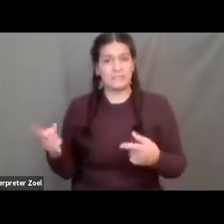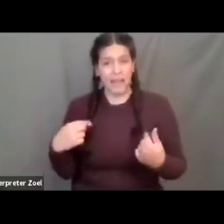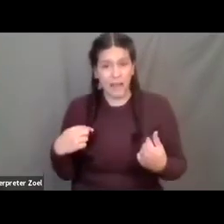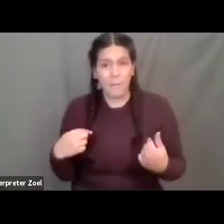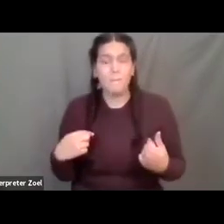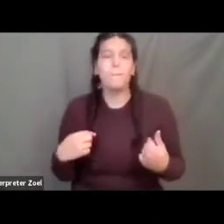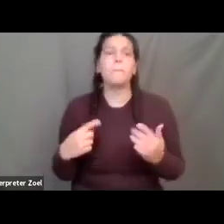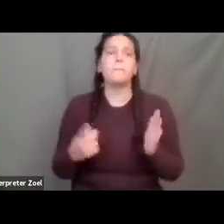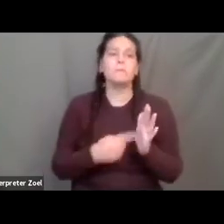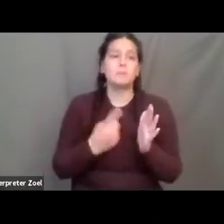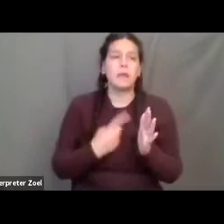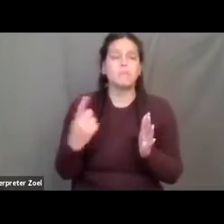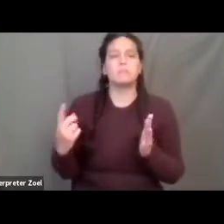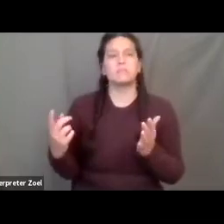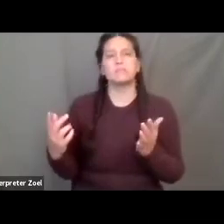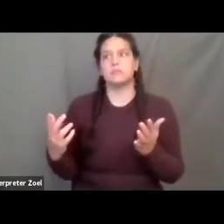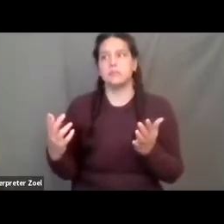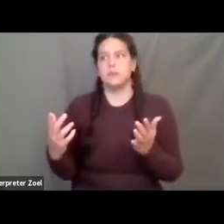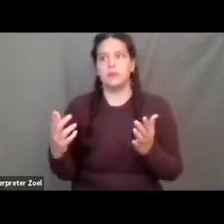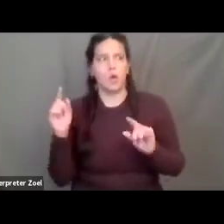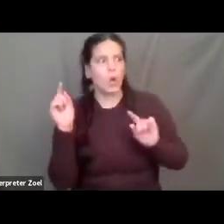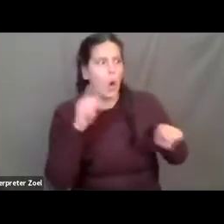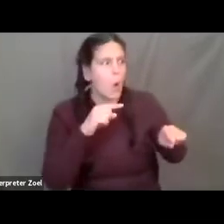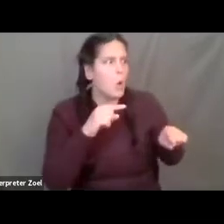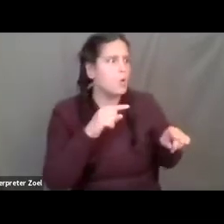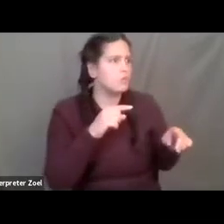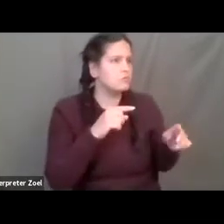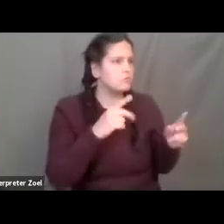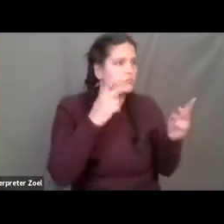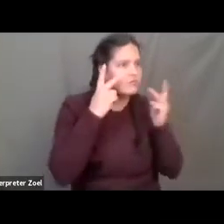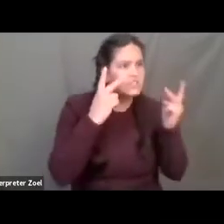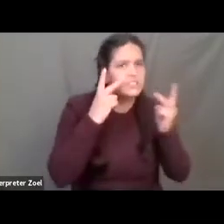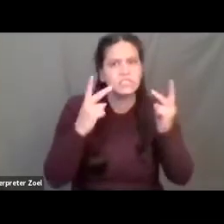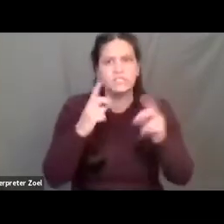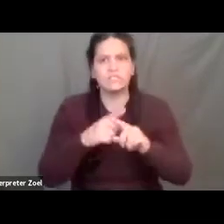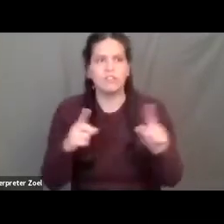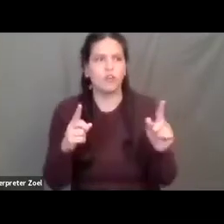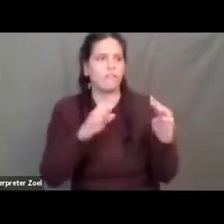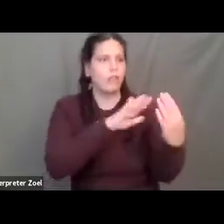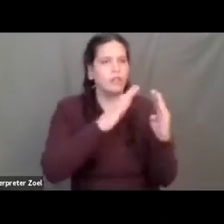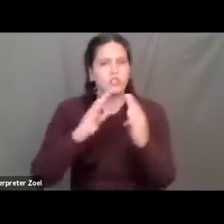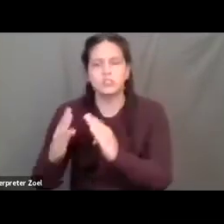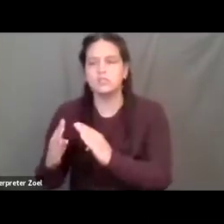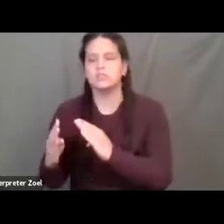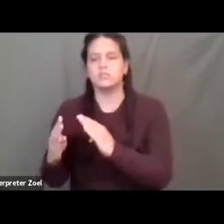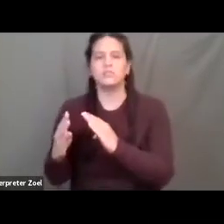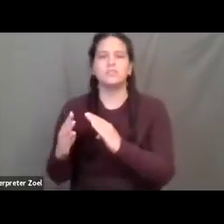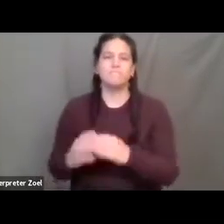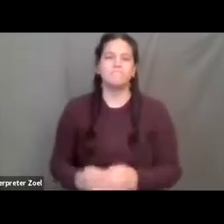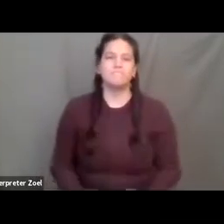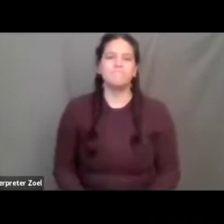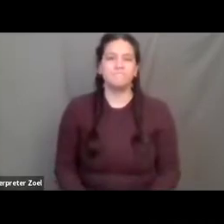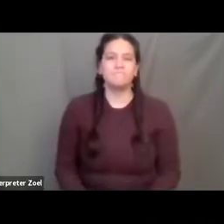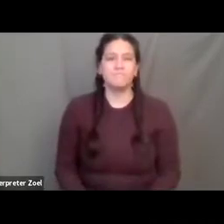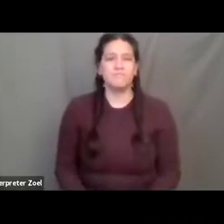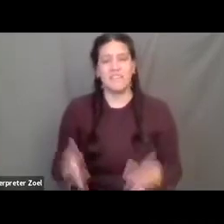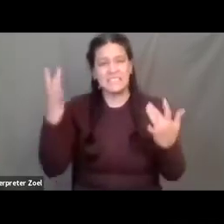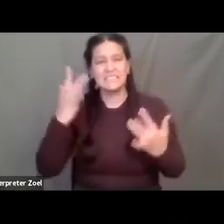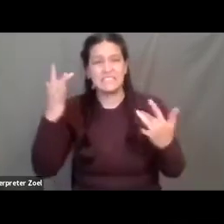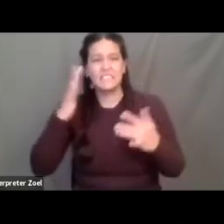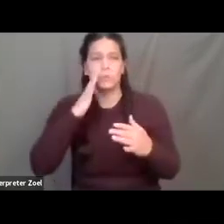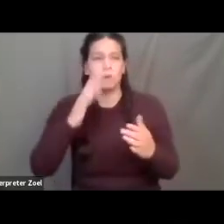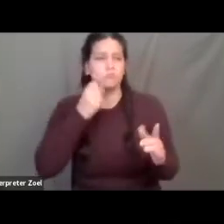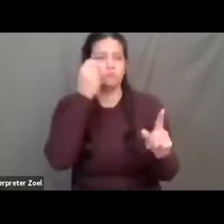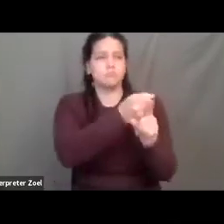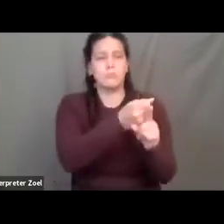villages, and sometimes that was because of the disease that came before them. So this song is kind